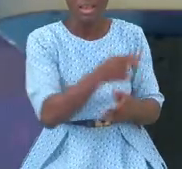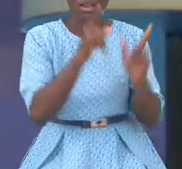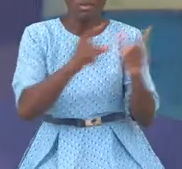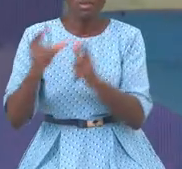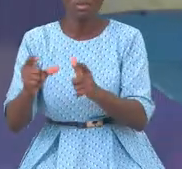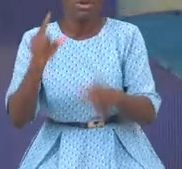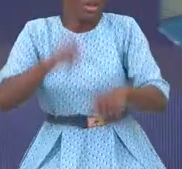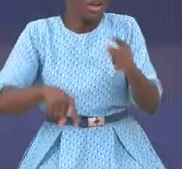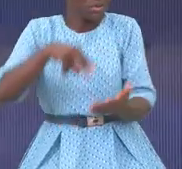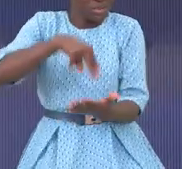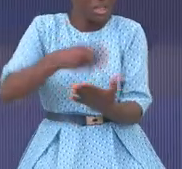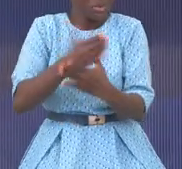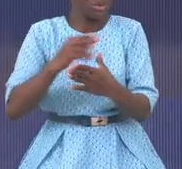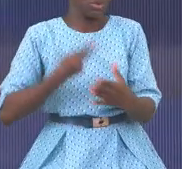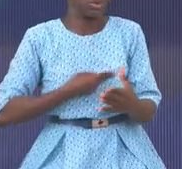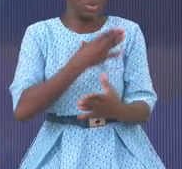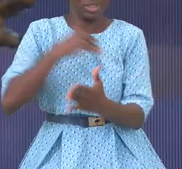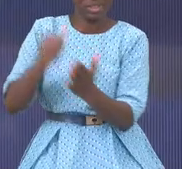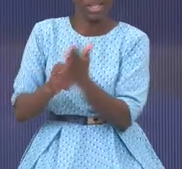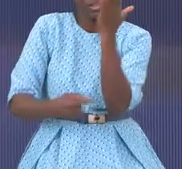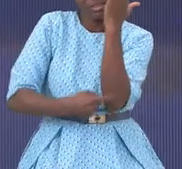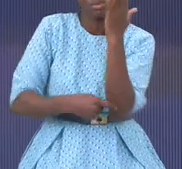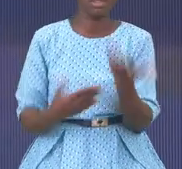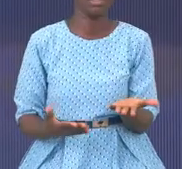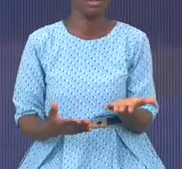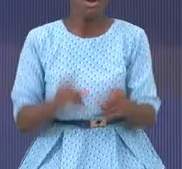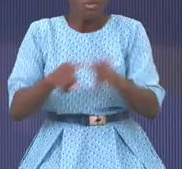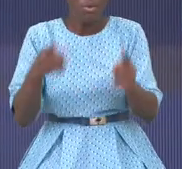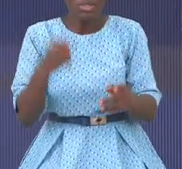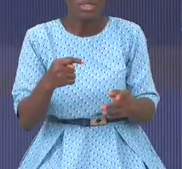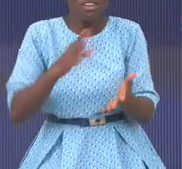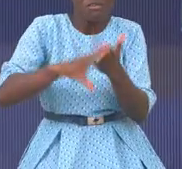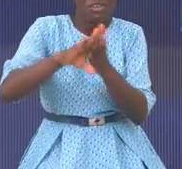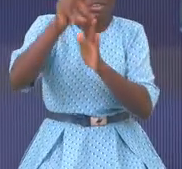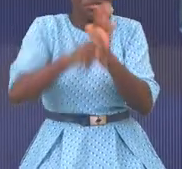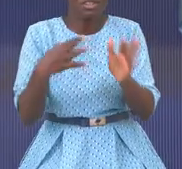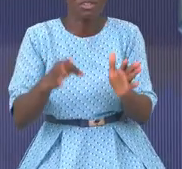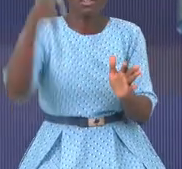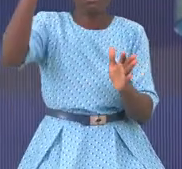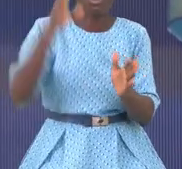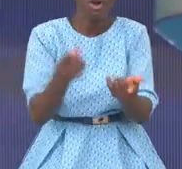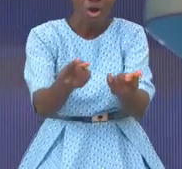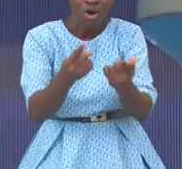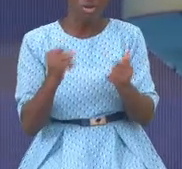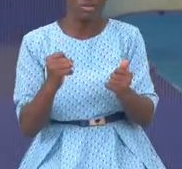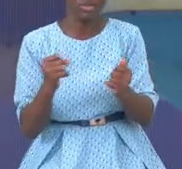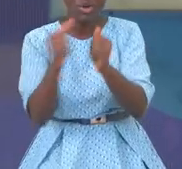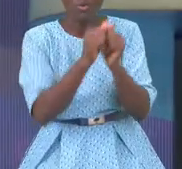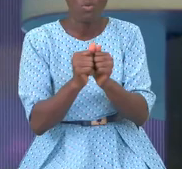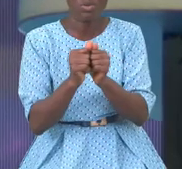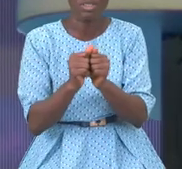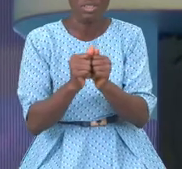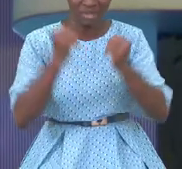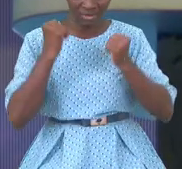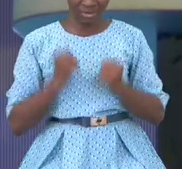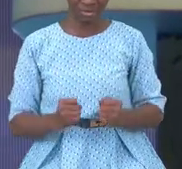God comes with strength. Comes with good understanding. Comes with power that